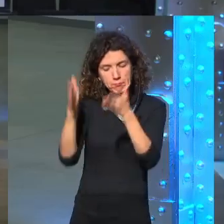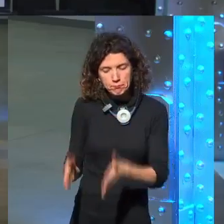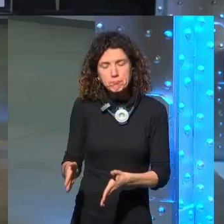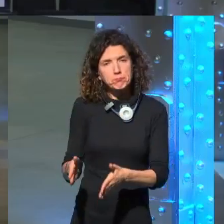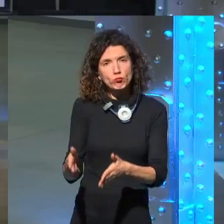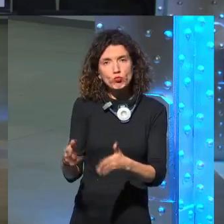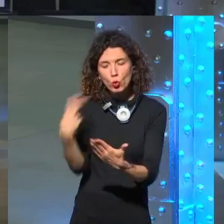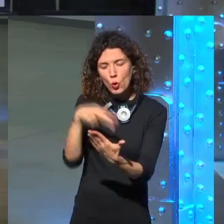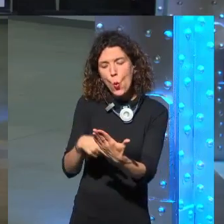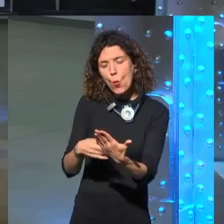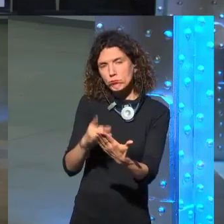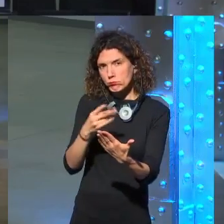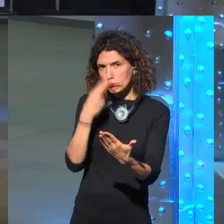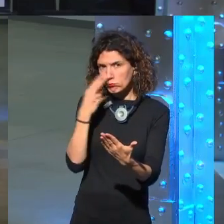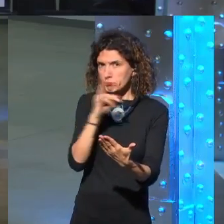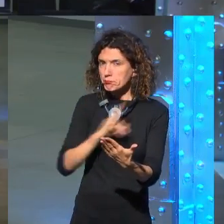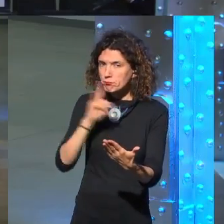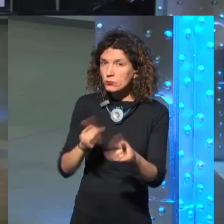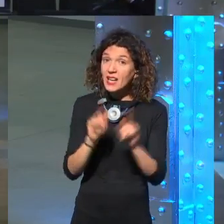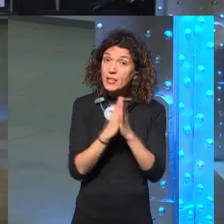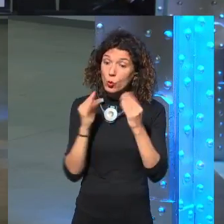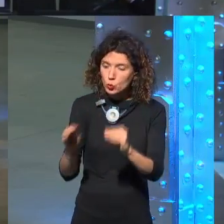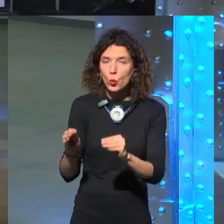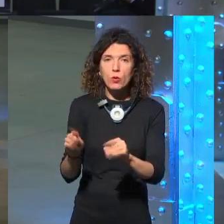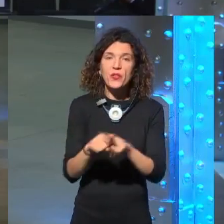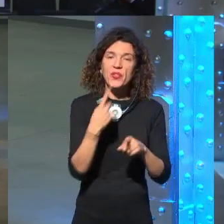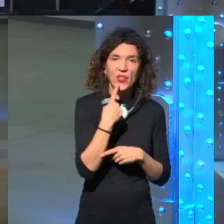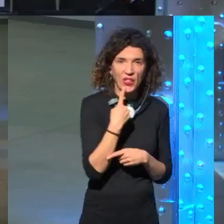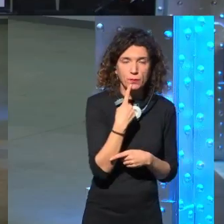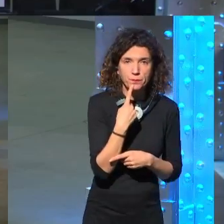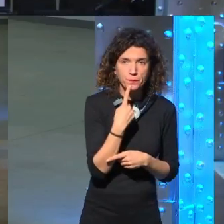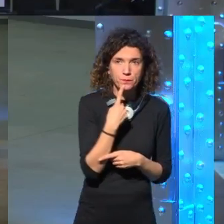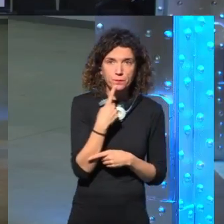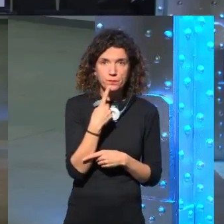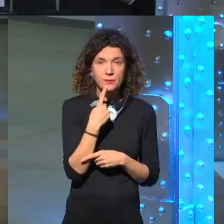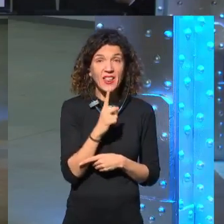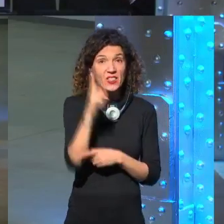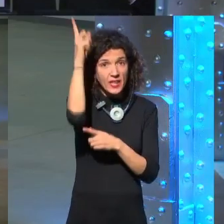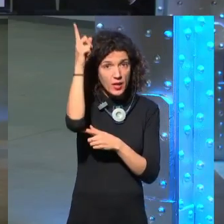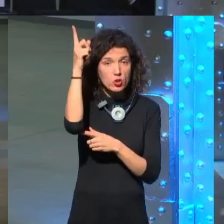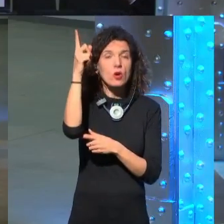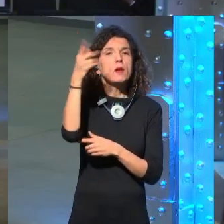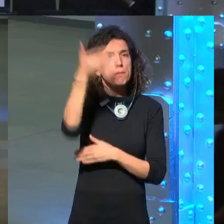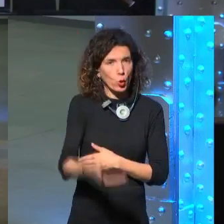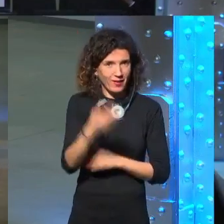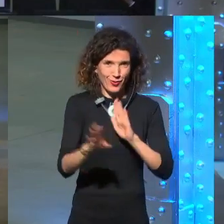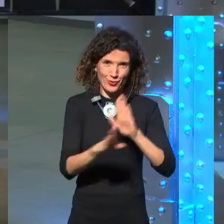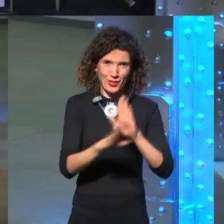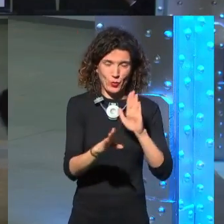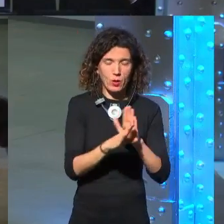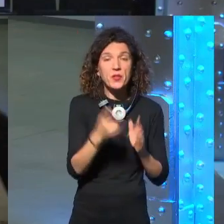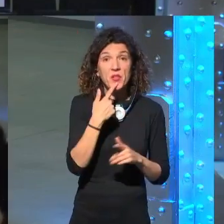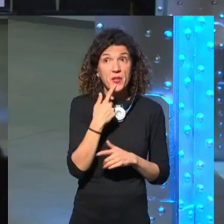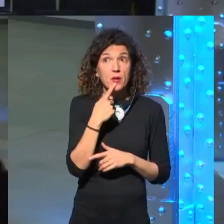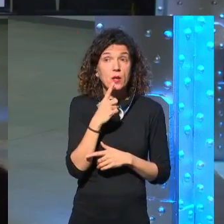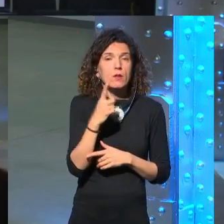called God Still Matters, he makes this assertion. He says, to assert the existence of God is to